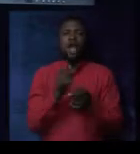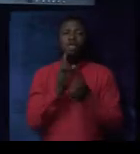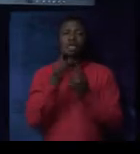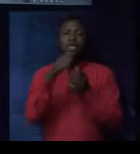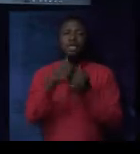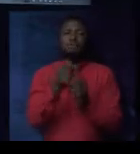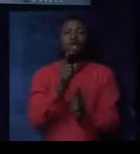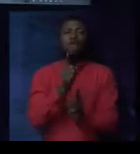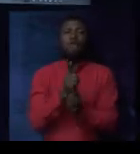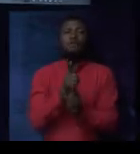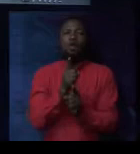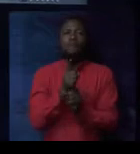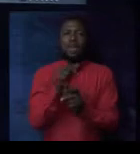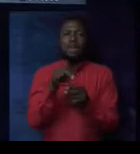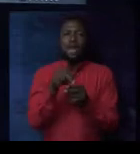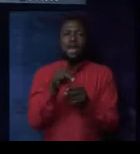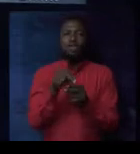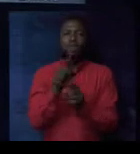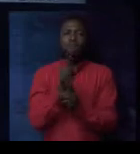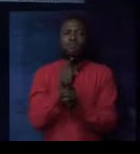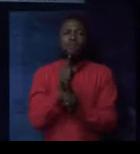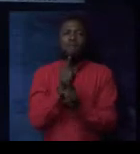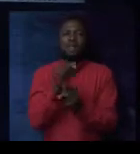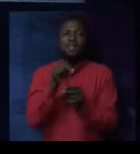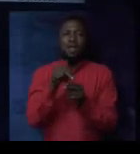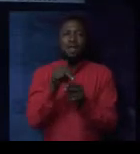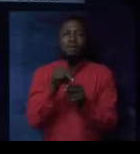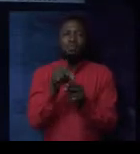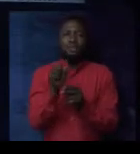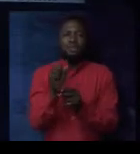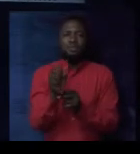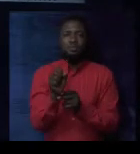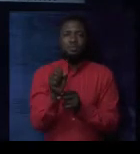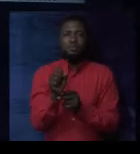Now talking about proper nouns. Proper nouns.